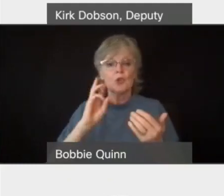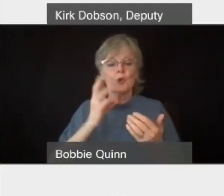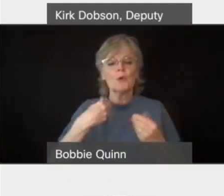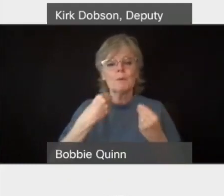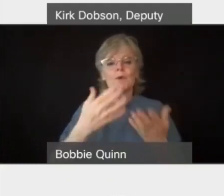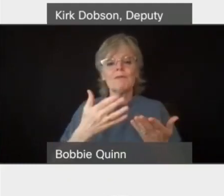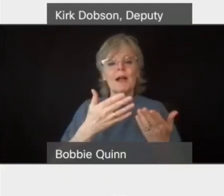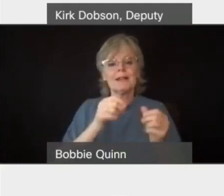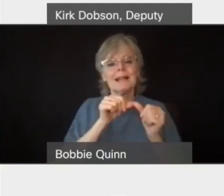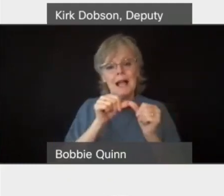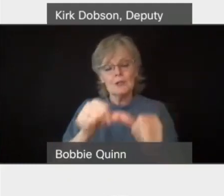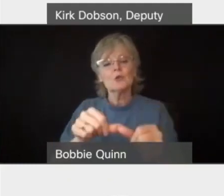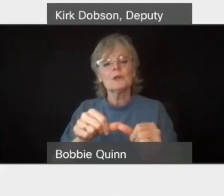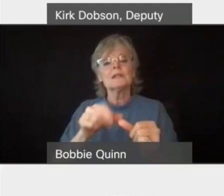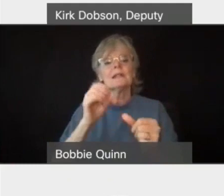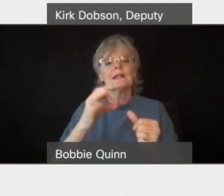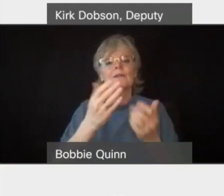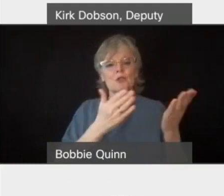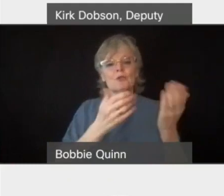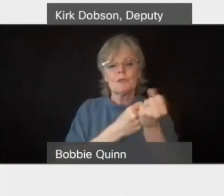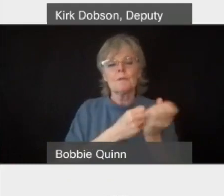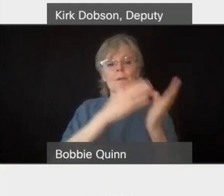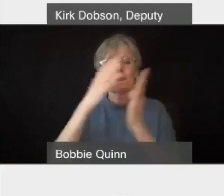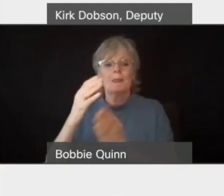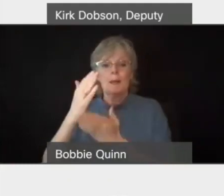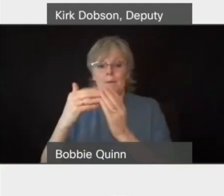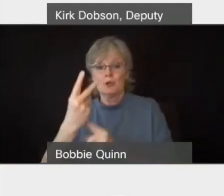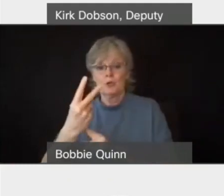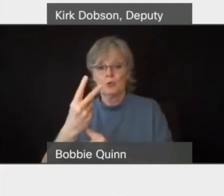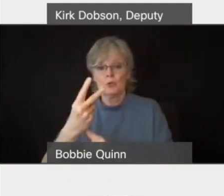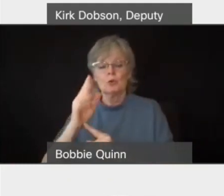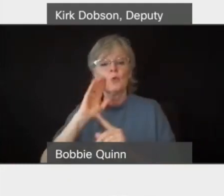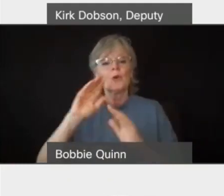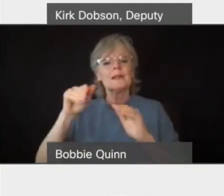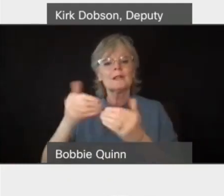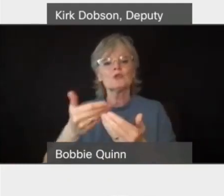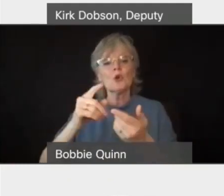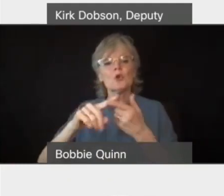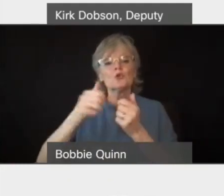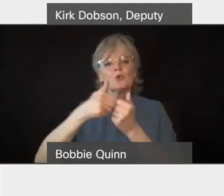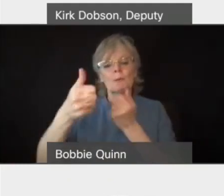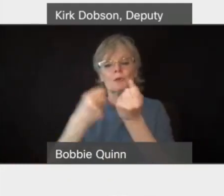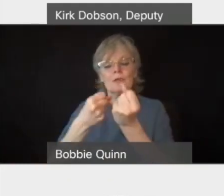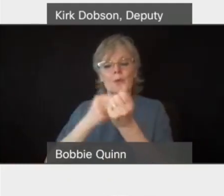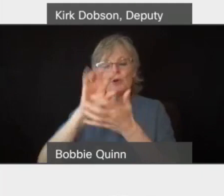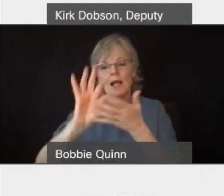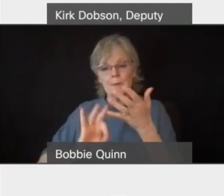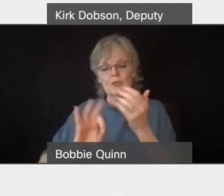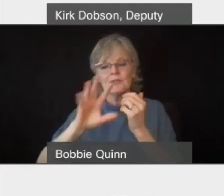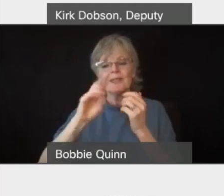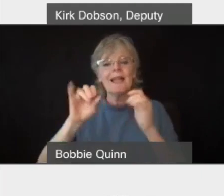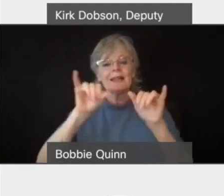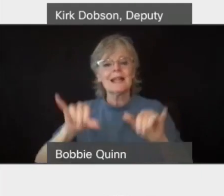and supports. Part 2 will take a look at intro to remote supports options, as well as common use